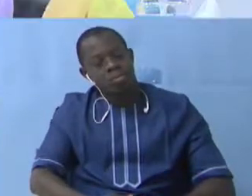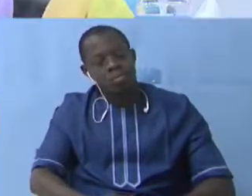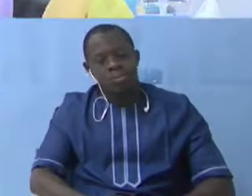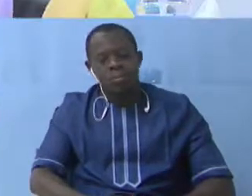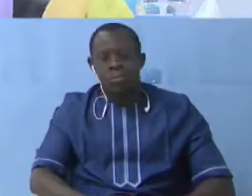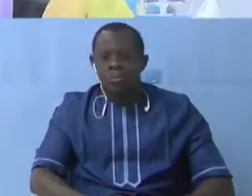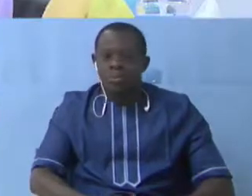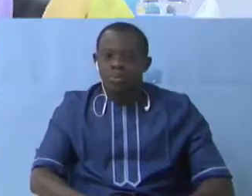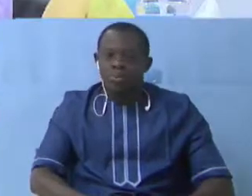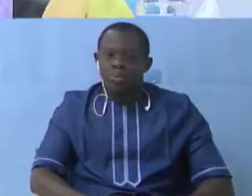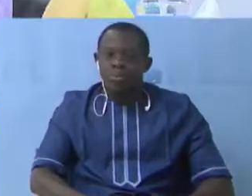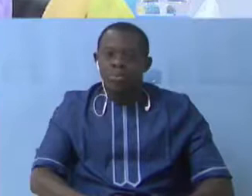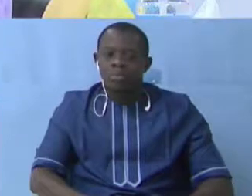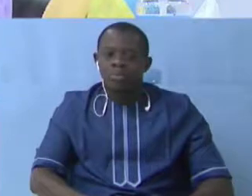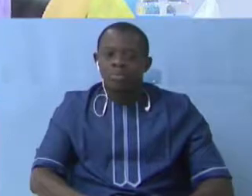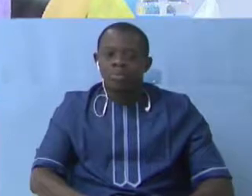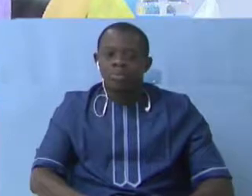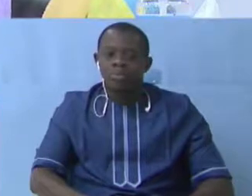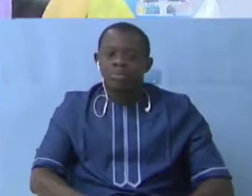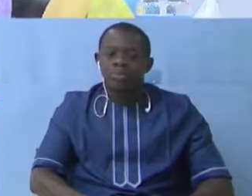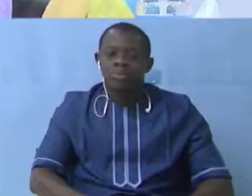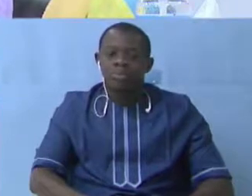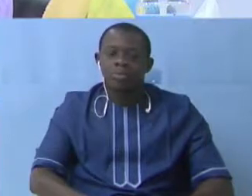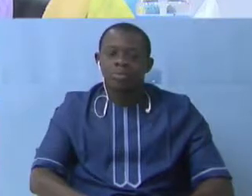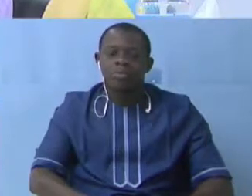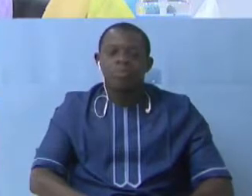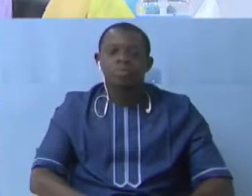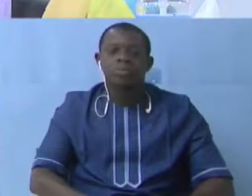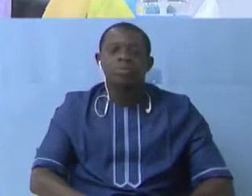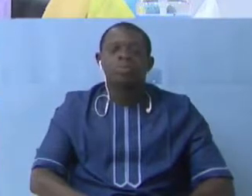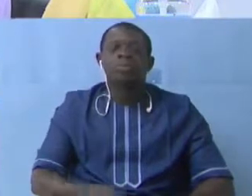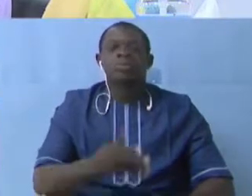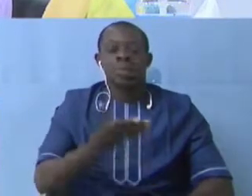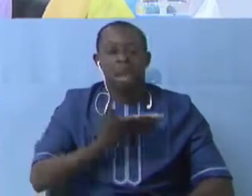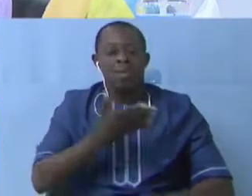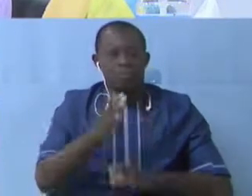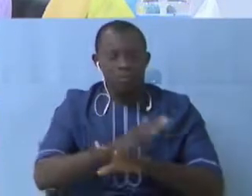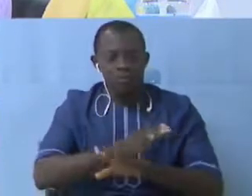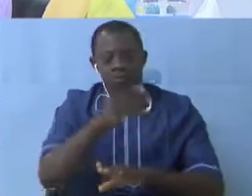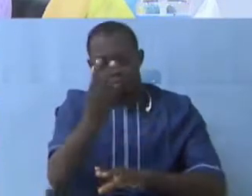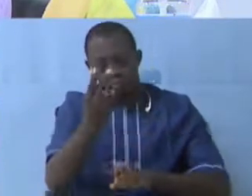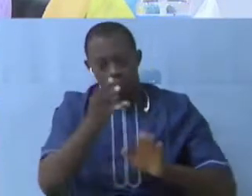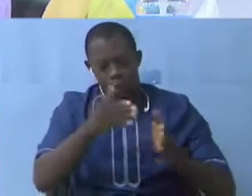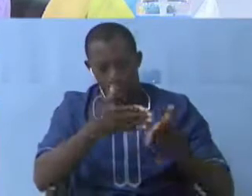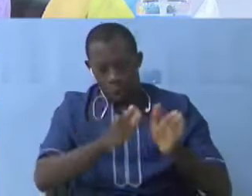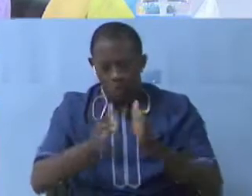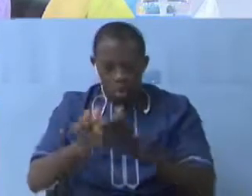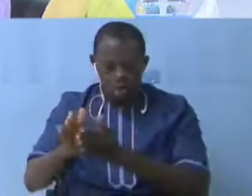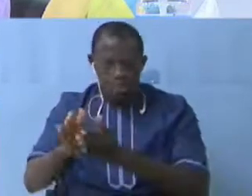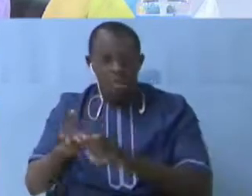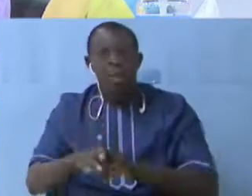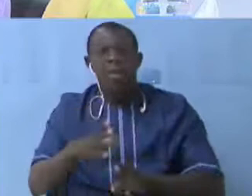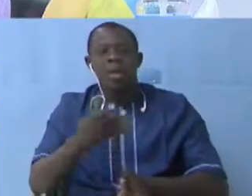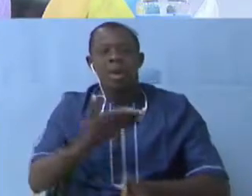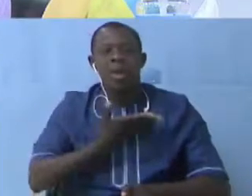Gambia. Okay, there were two dimensions. There were the